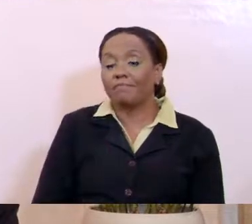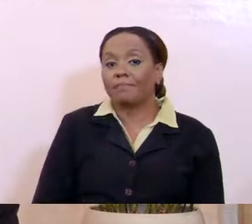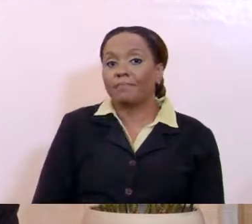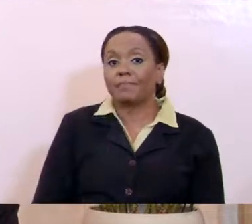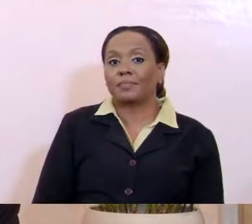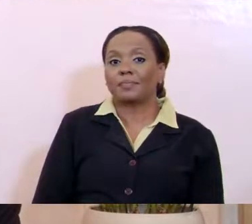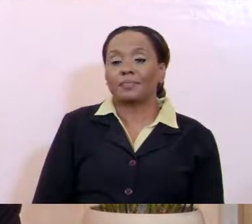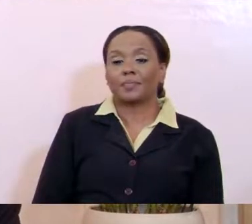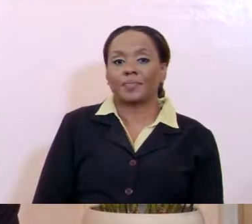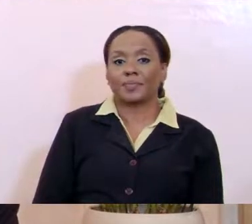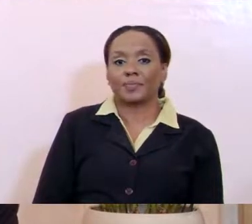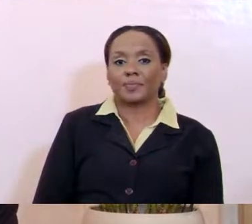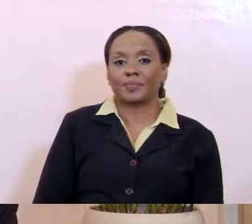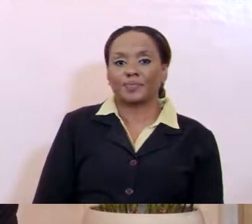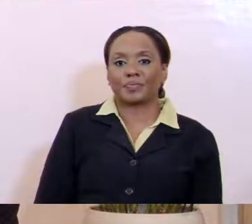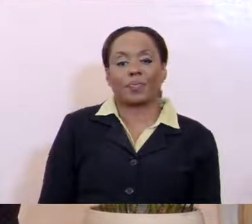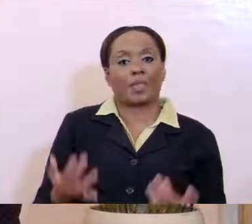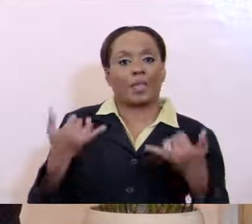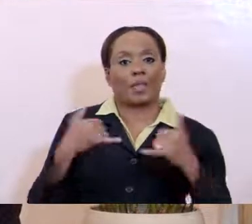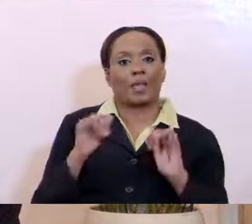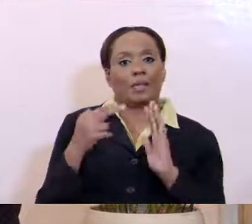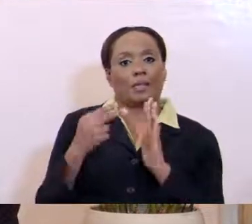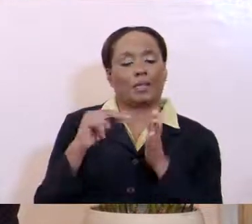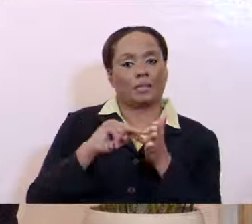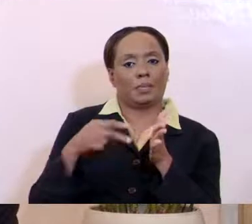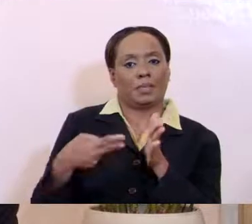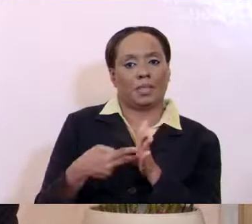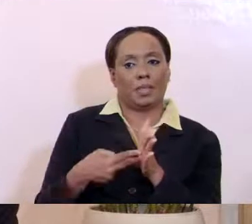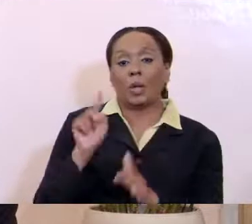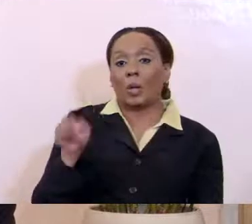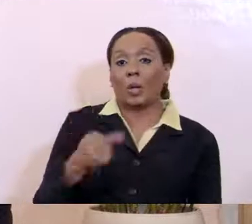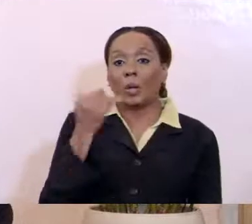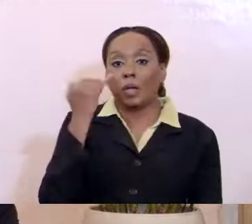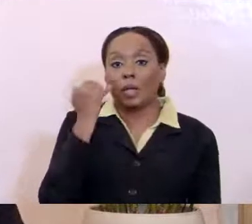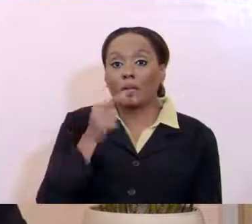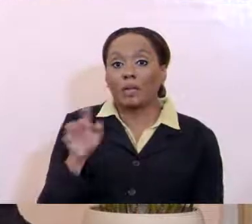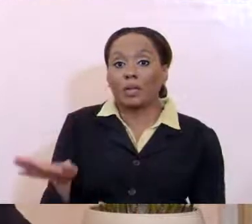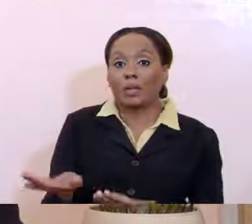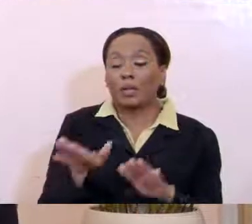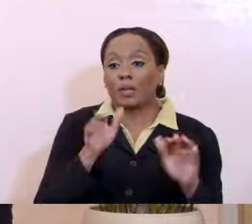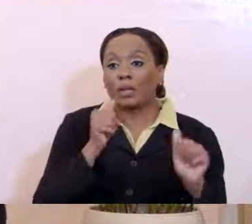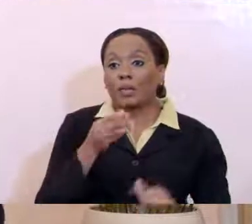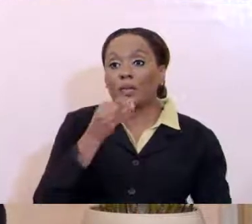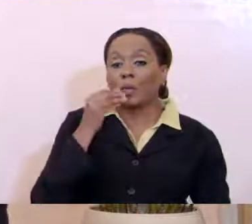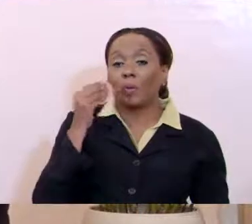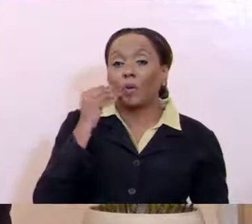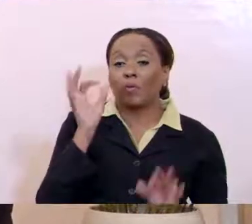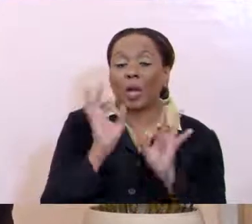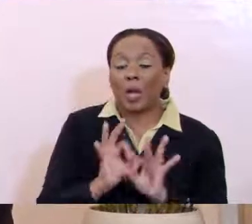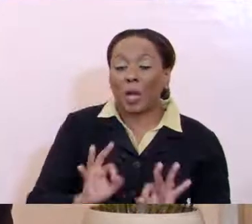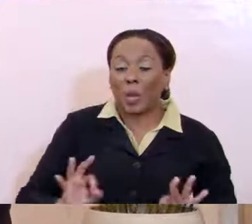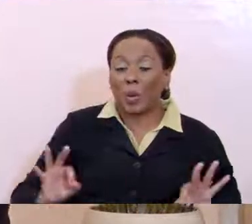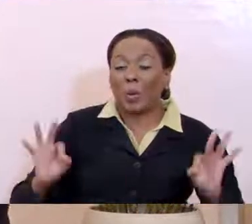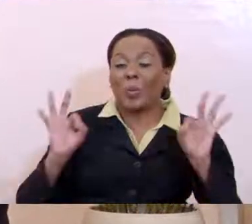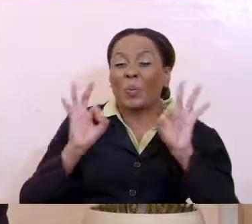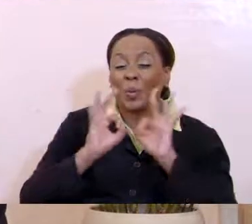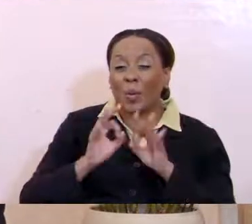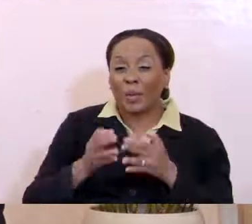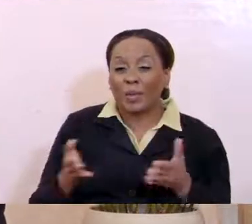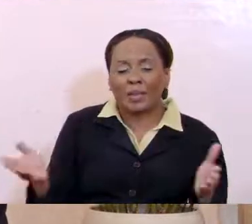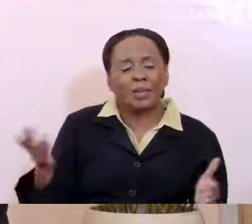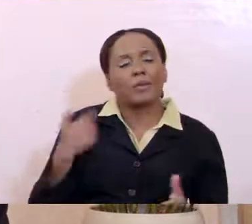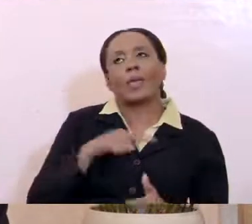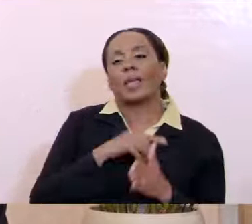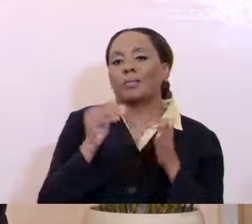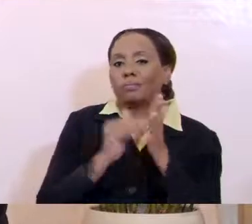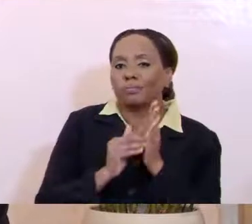the directive requires that unless you are leaving home for any of the purposes, and we've gone over these almost ad